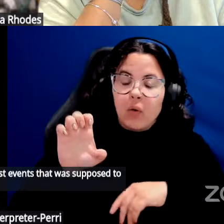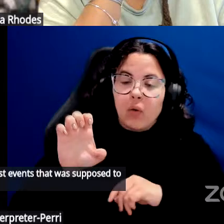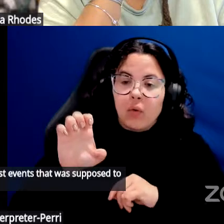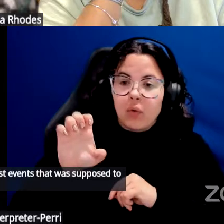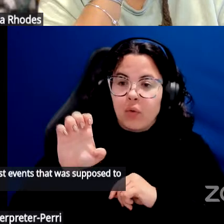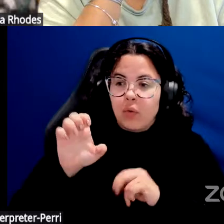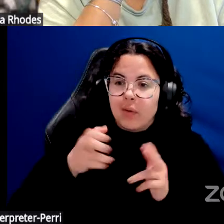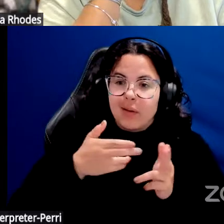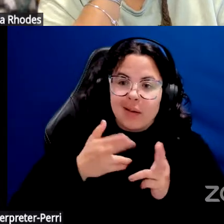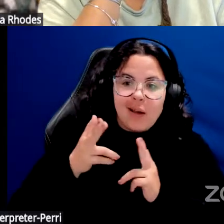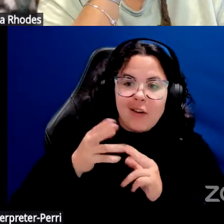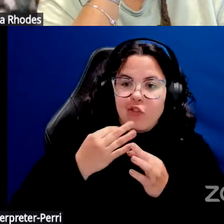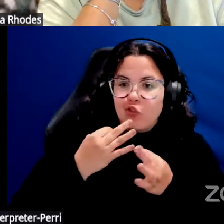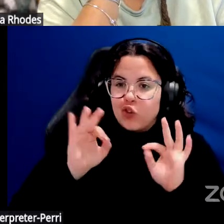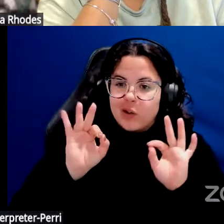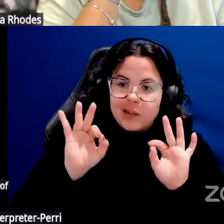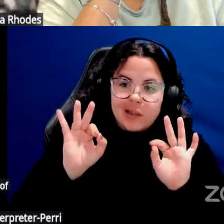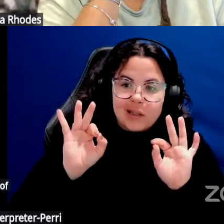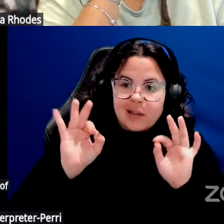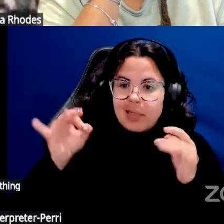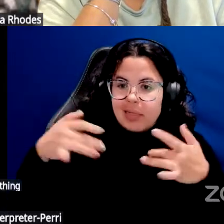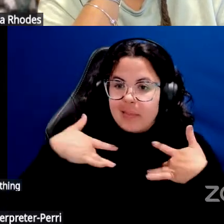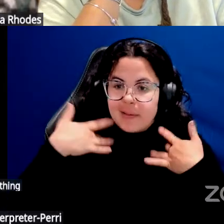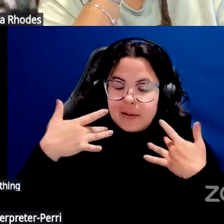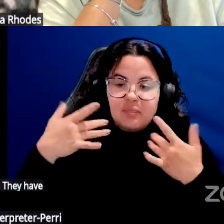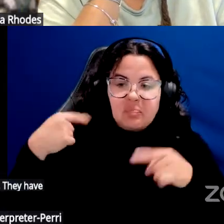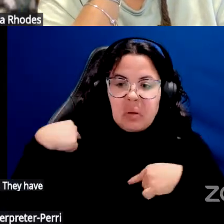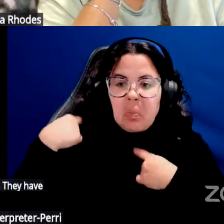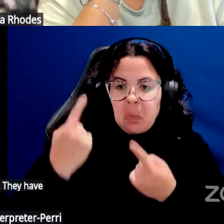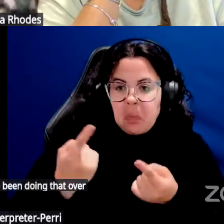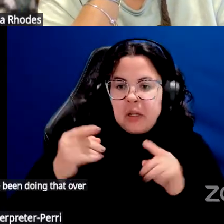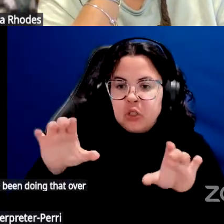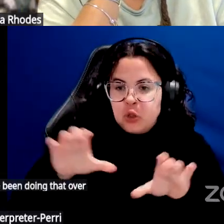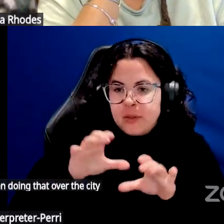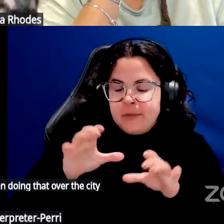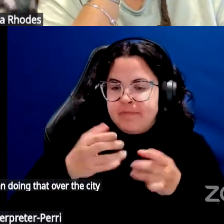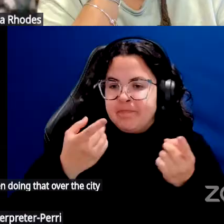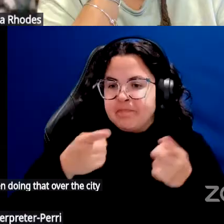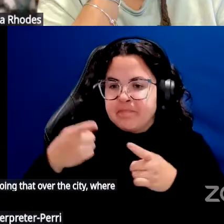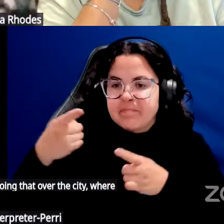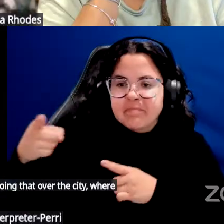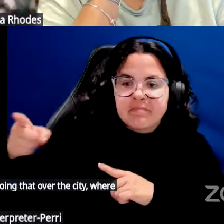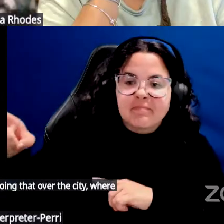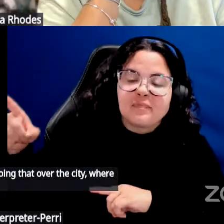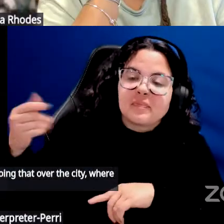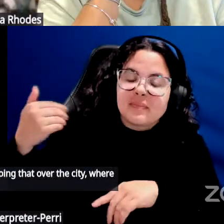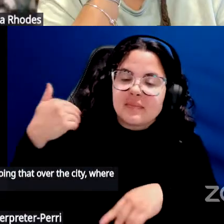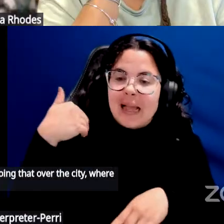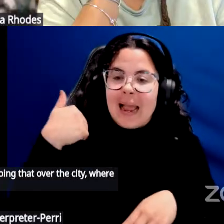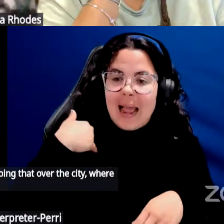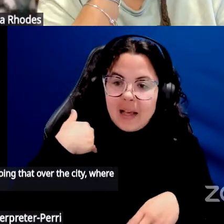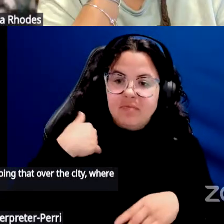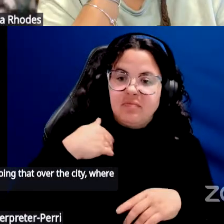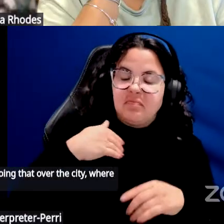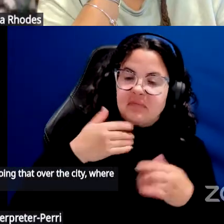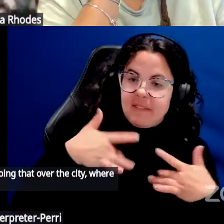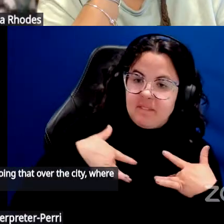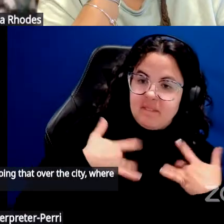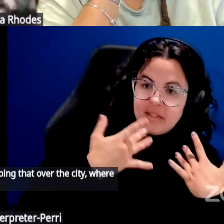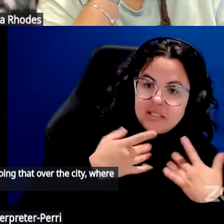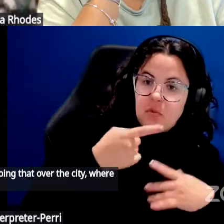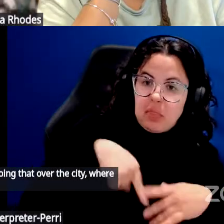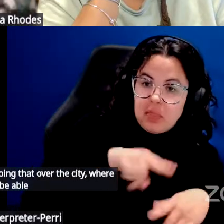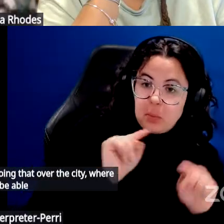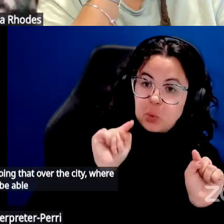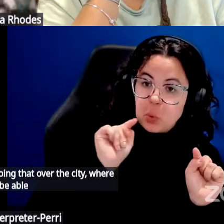a gun-free type of thing. They have been doing that over the city where they are having sanctioned events for them to be able